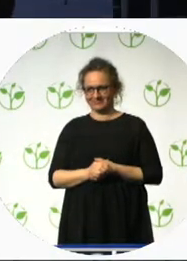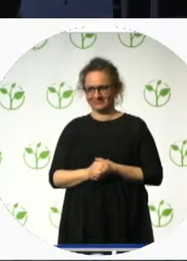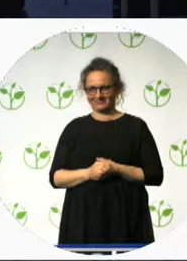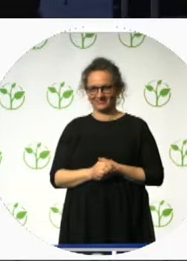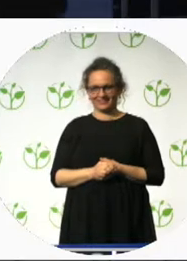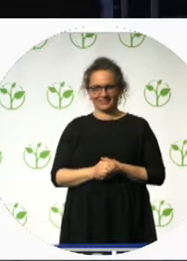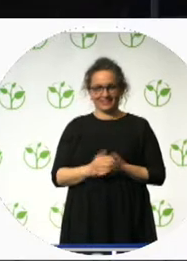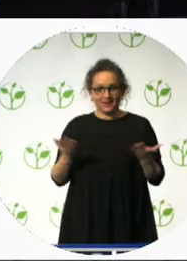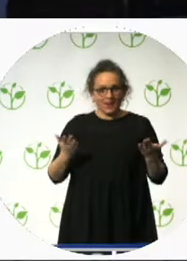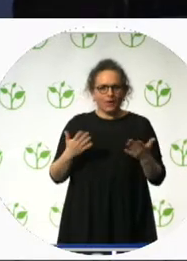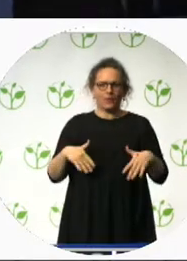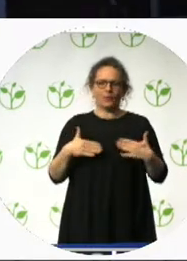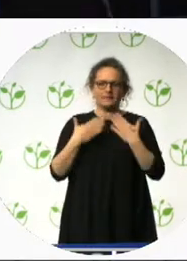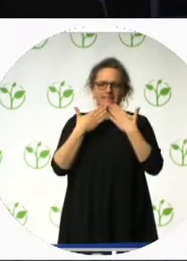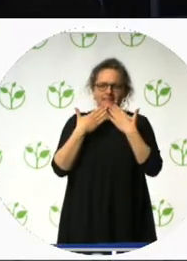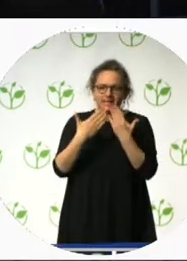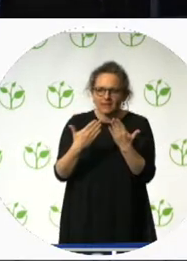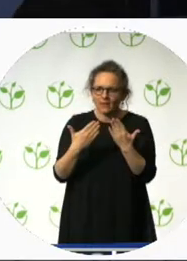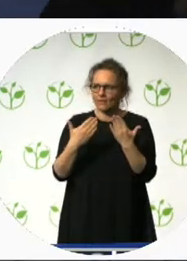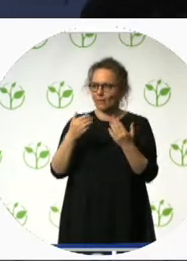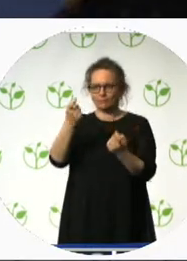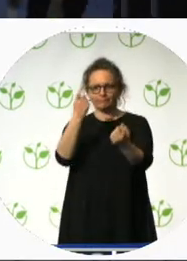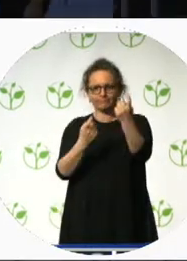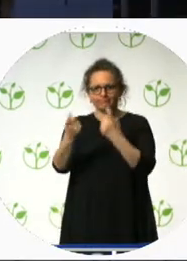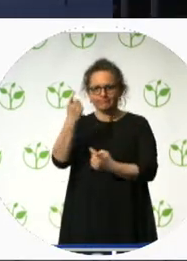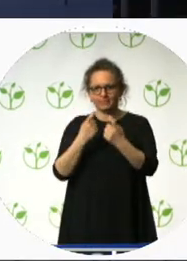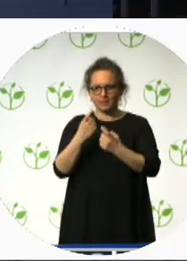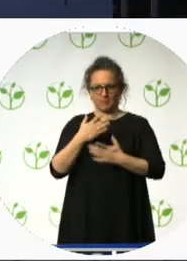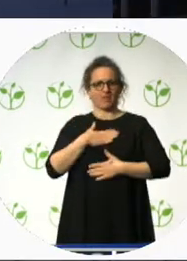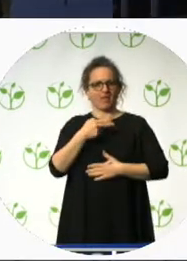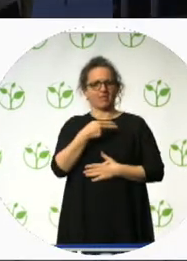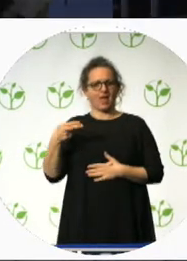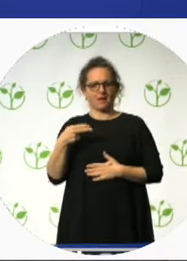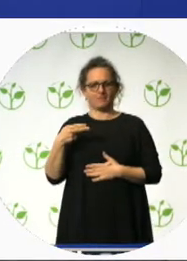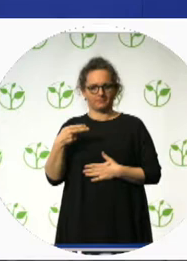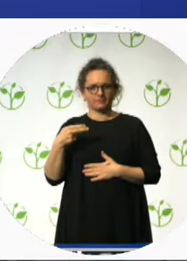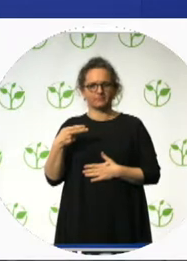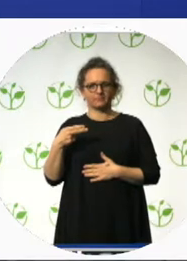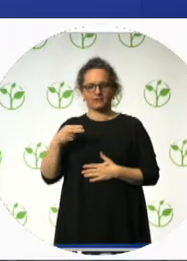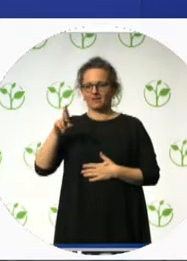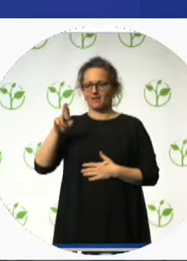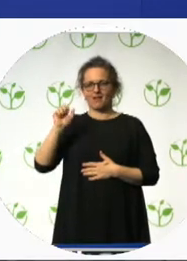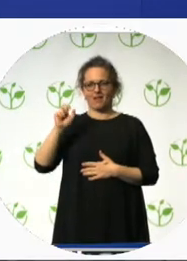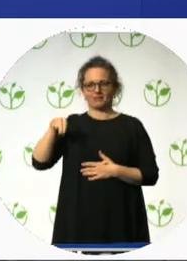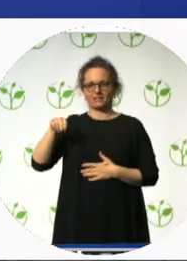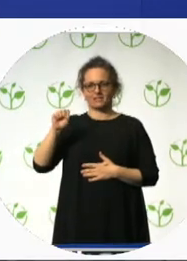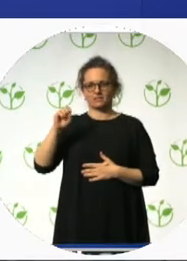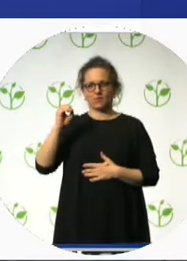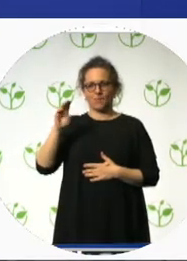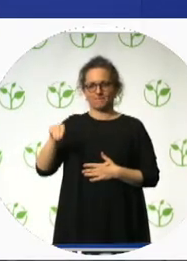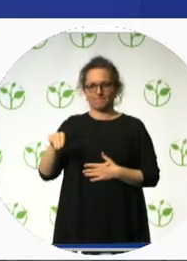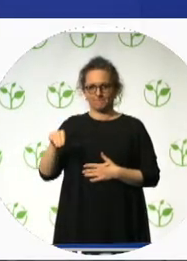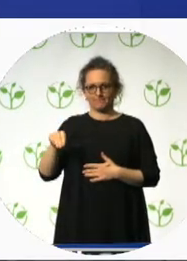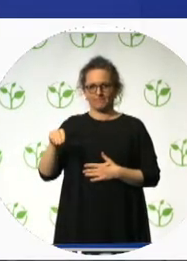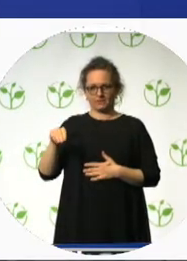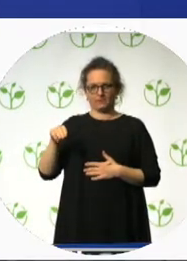Thanks very much indeed for joining us this afternoon. I'm Tom Butcher of the Zero Project, and it's my absolute pleasure to chair this